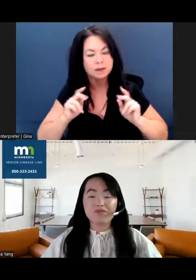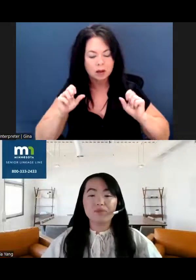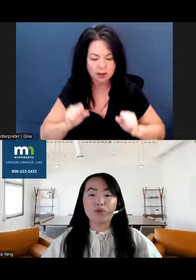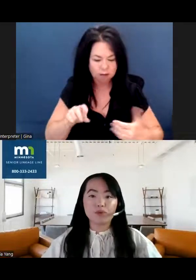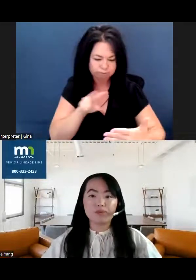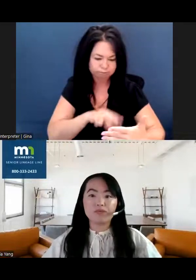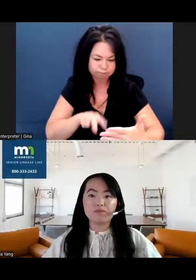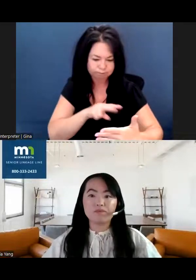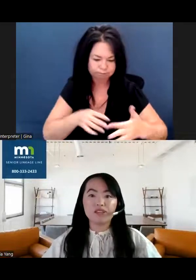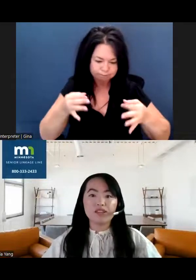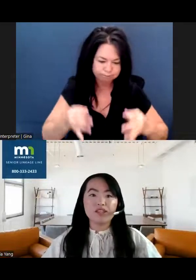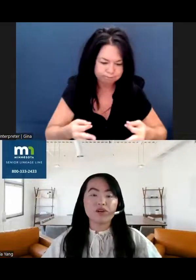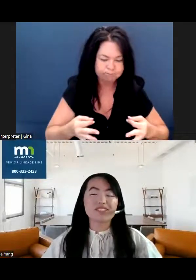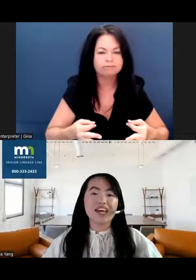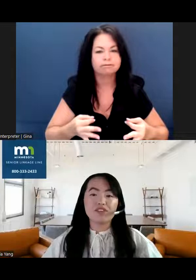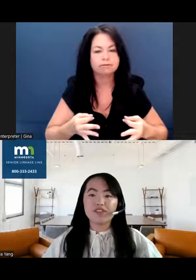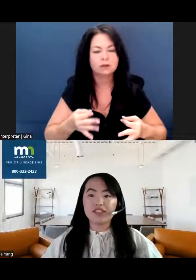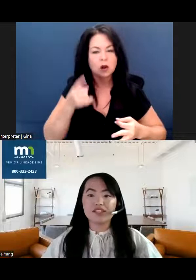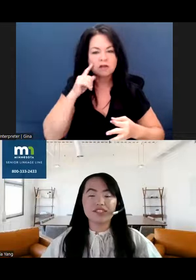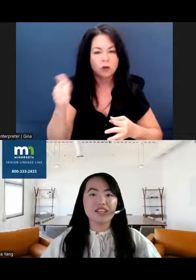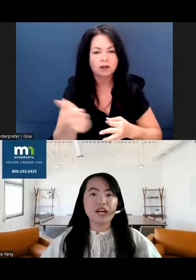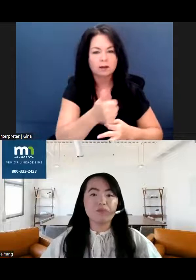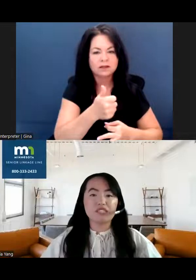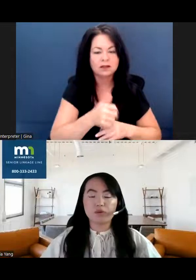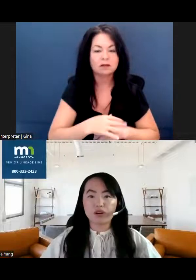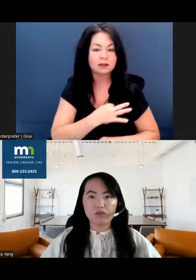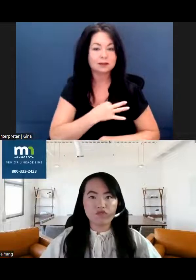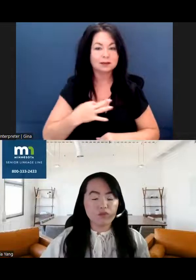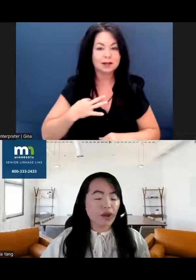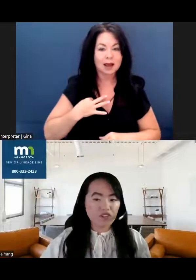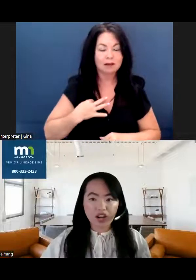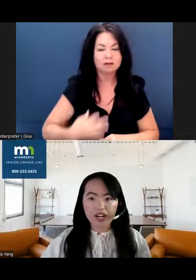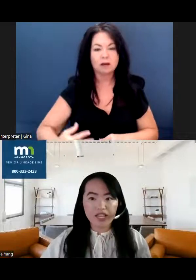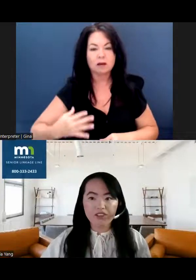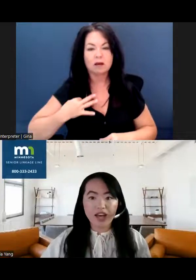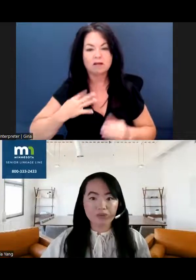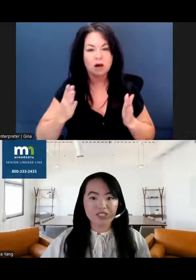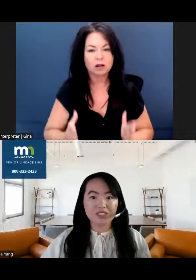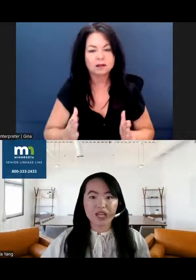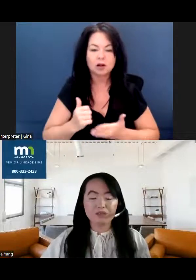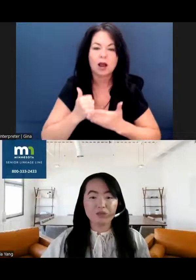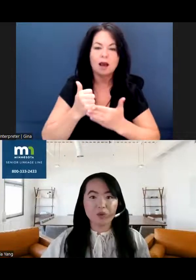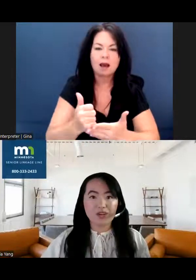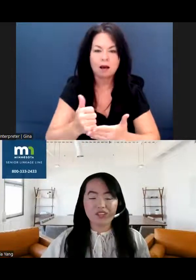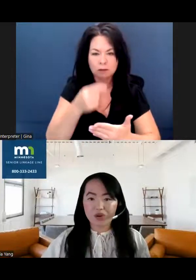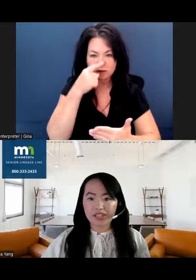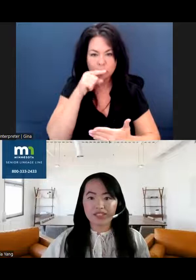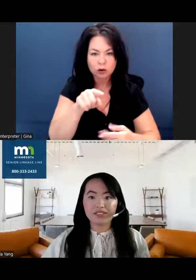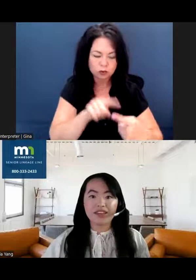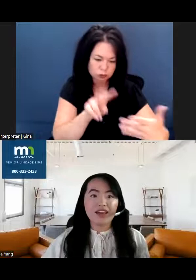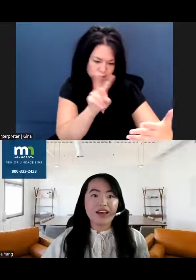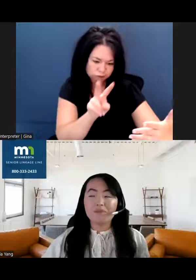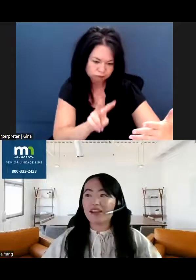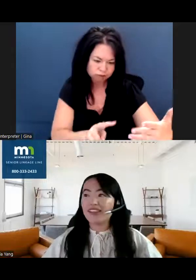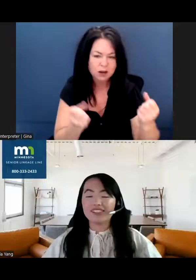and benefit programs. So our staff and volunteers can help explore a wide variety of options to help support your